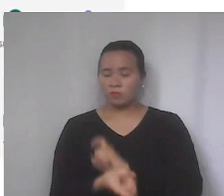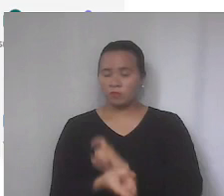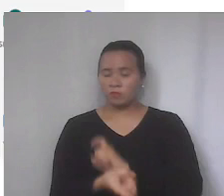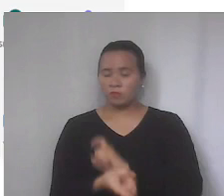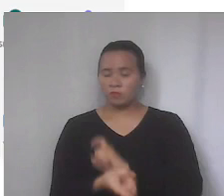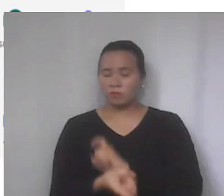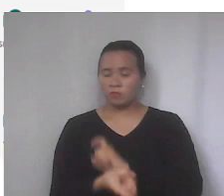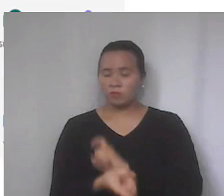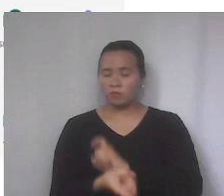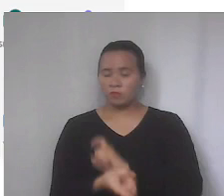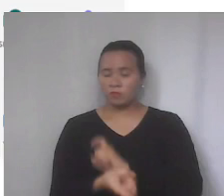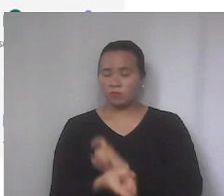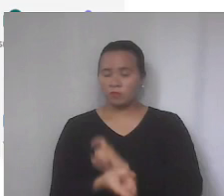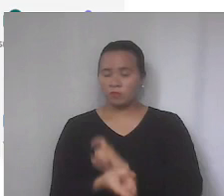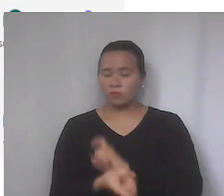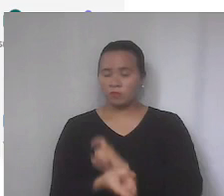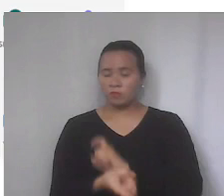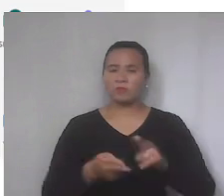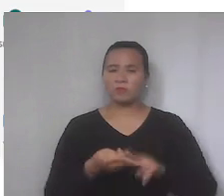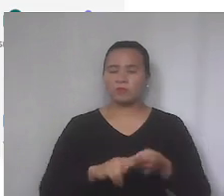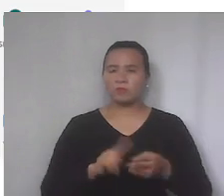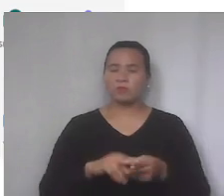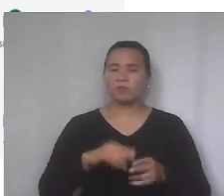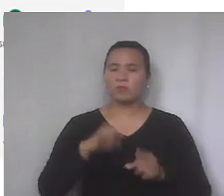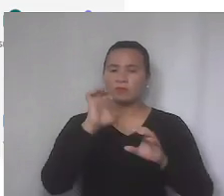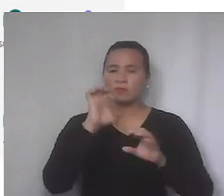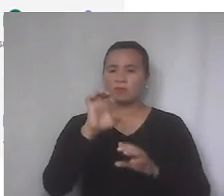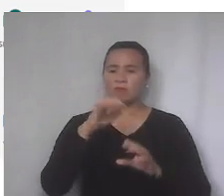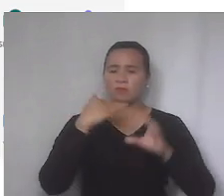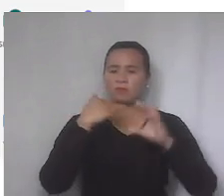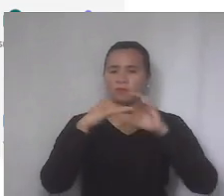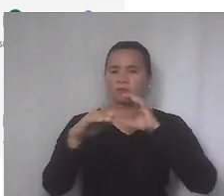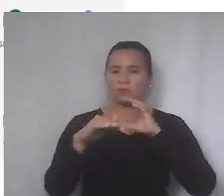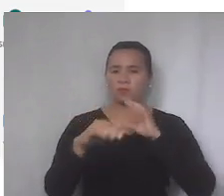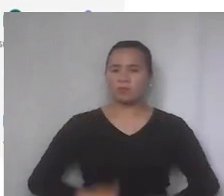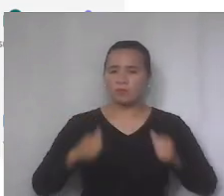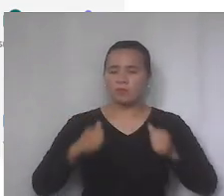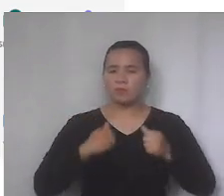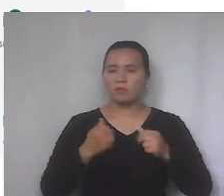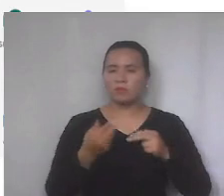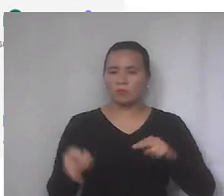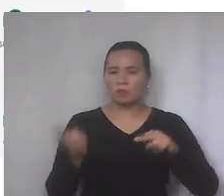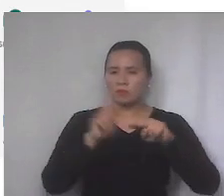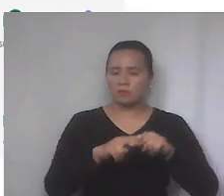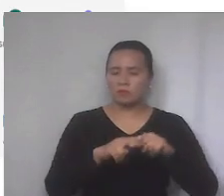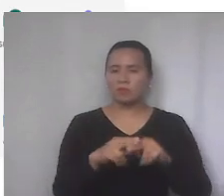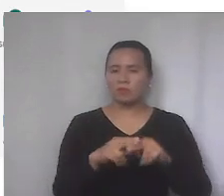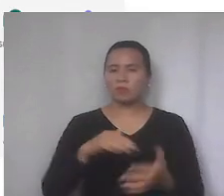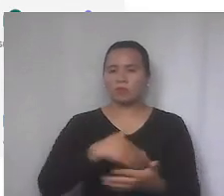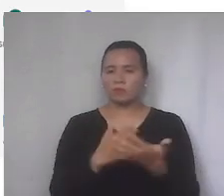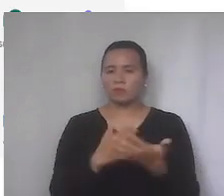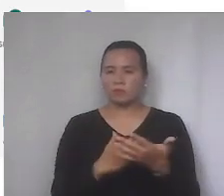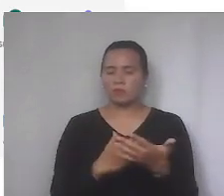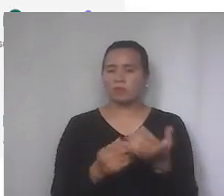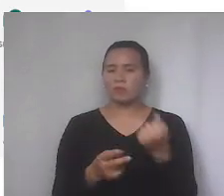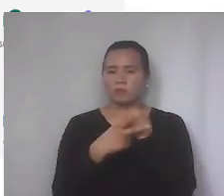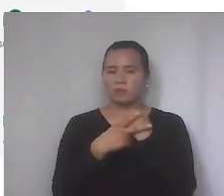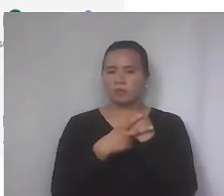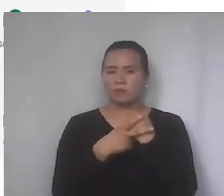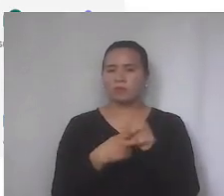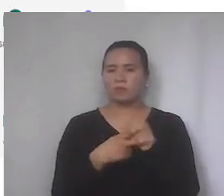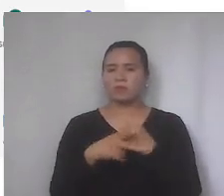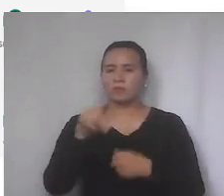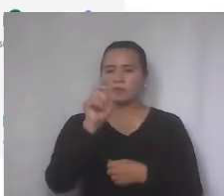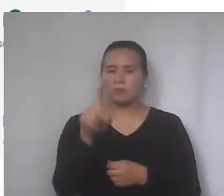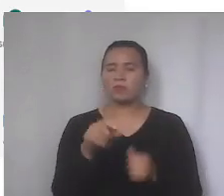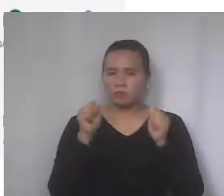us, you also have the option to add some security questions. And once done, kindly confirm your settings so you can